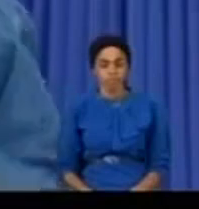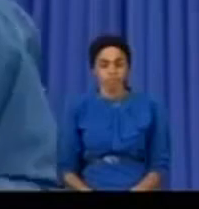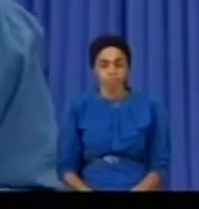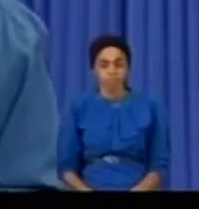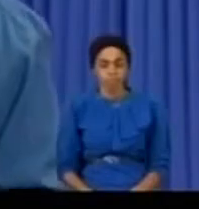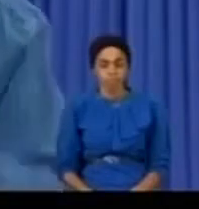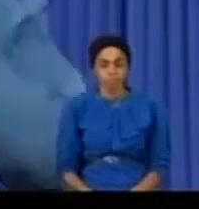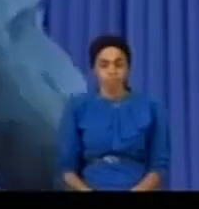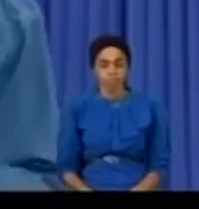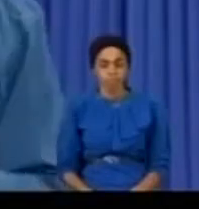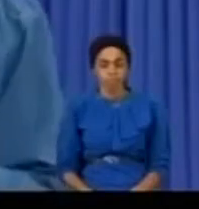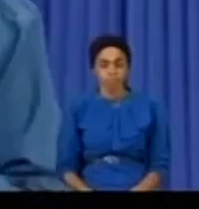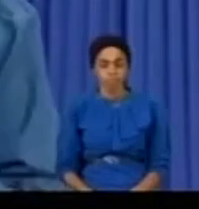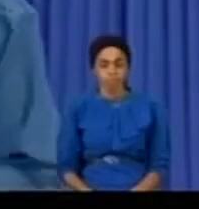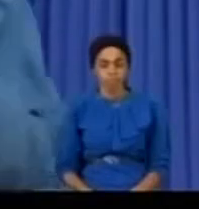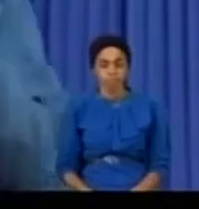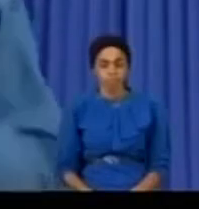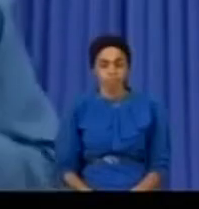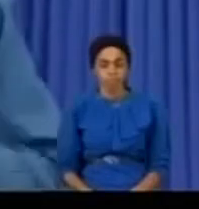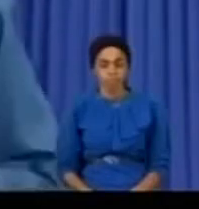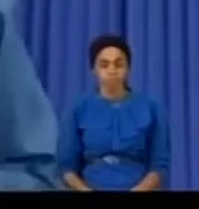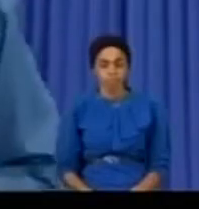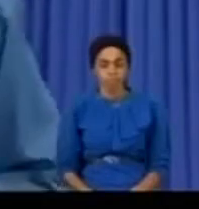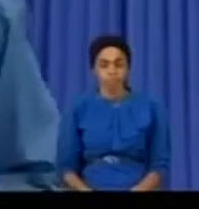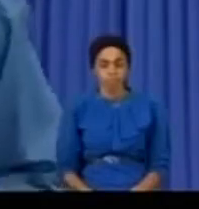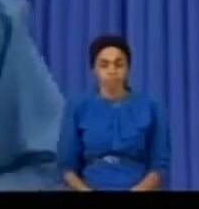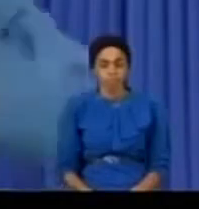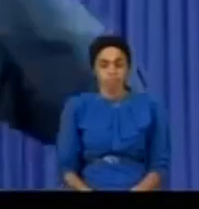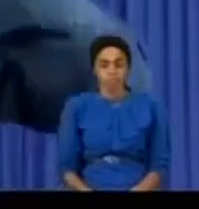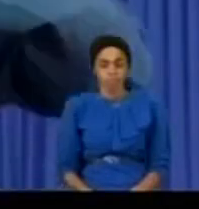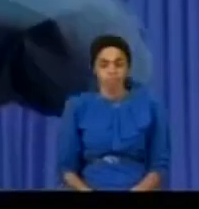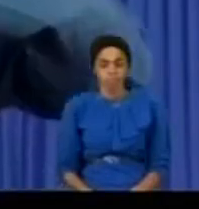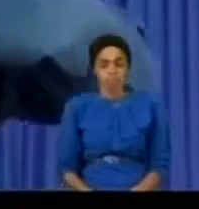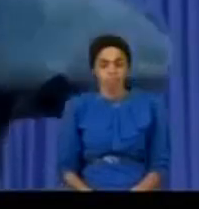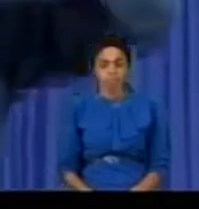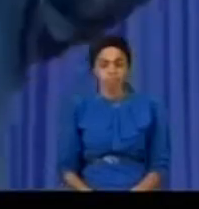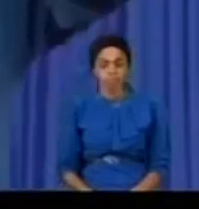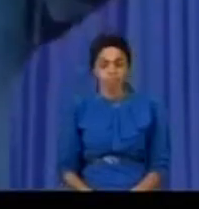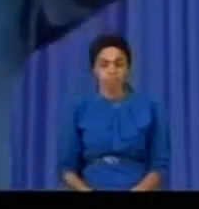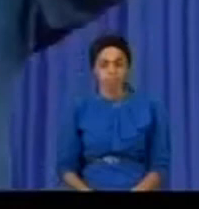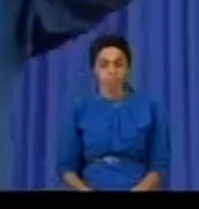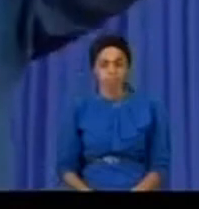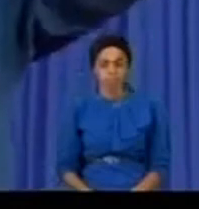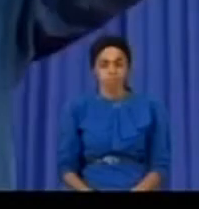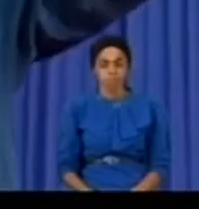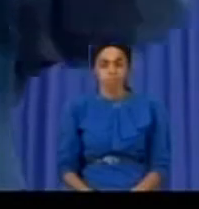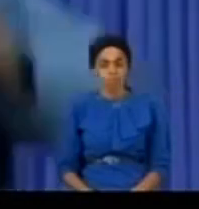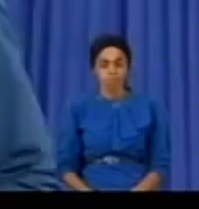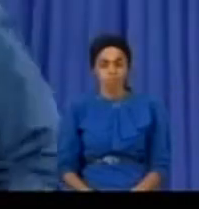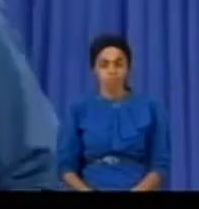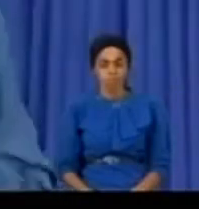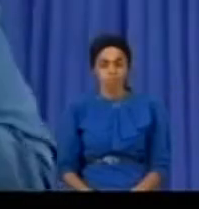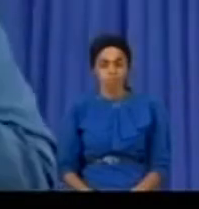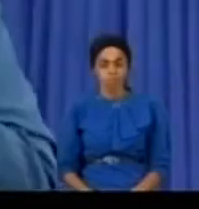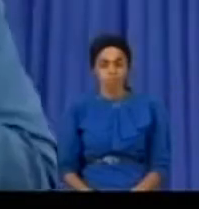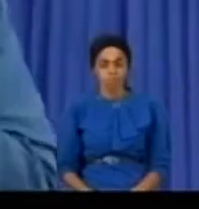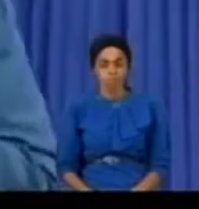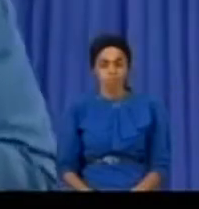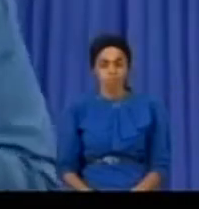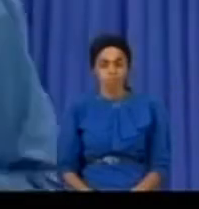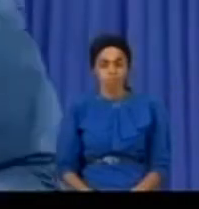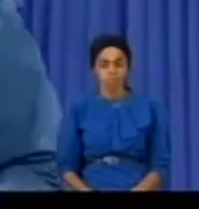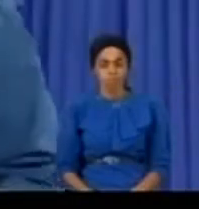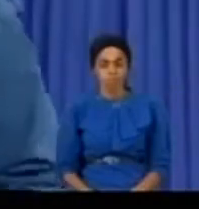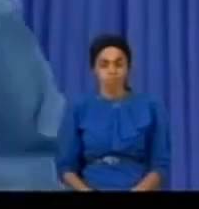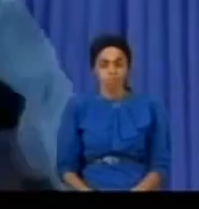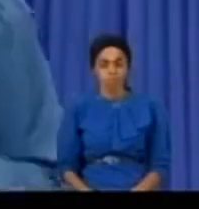ube moda se debe lajo Thursday yen won en to ba fe faye fun Jesu ko gbowo soke mo se gbowo mi soke niyan ah mo dupe lowo Olorun